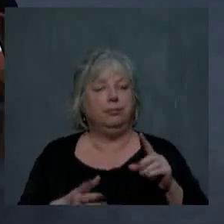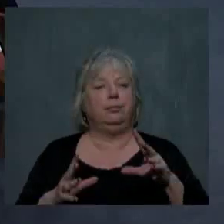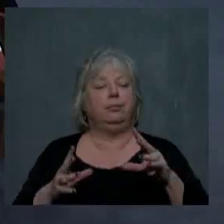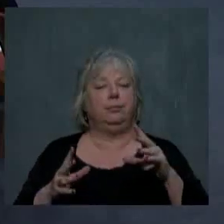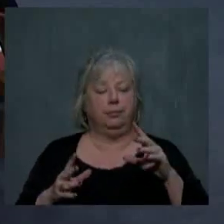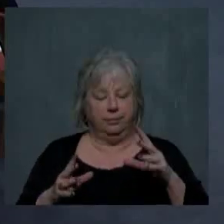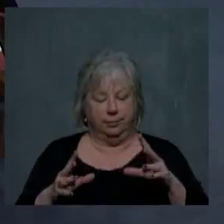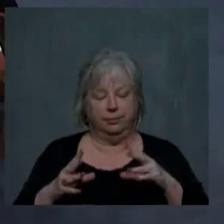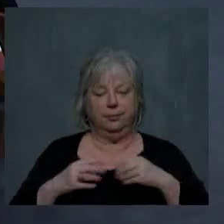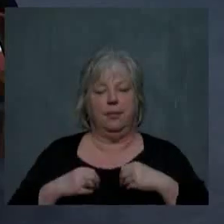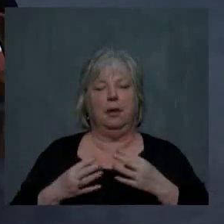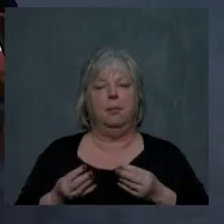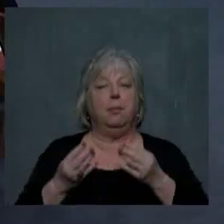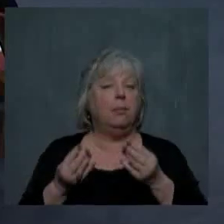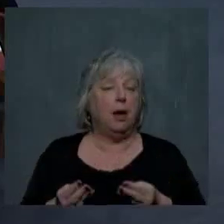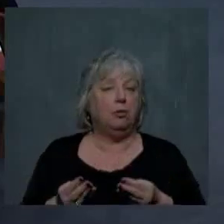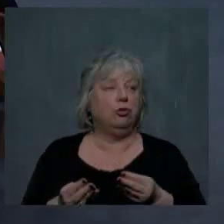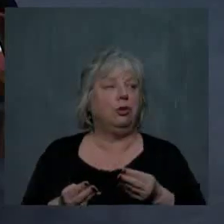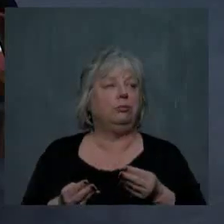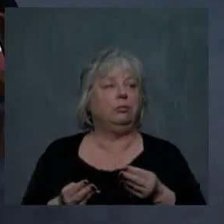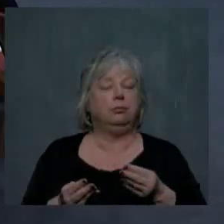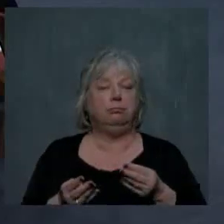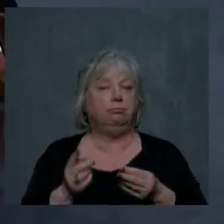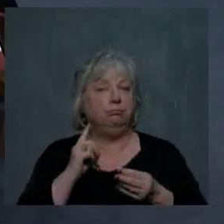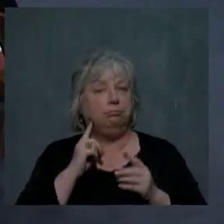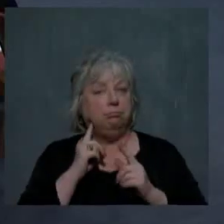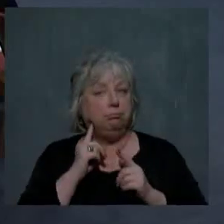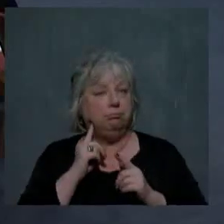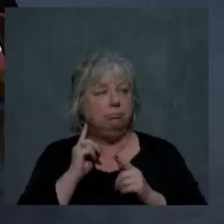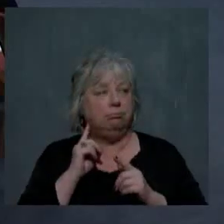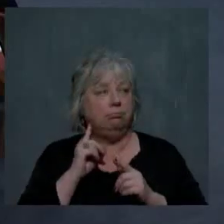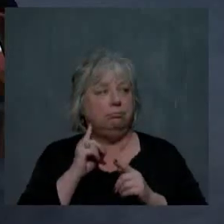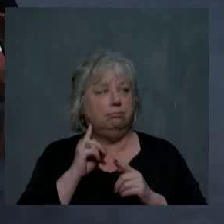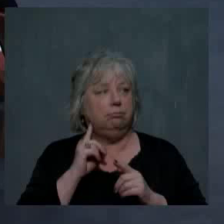as written with staff recommendations. Do I hear a second